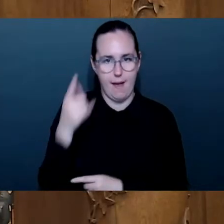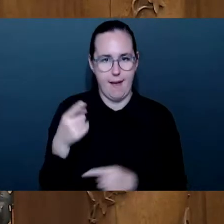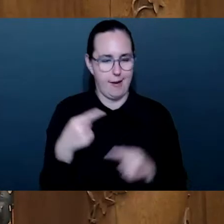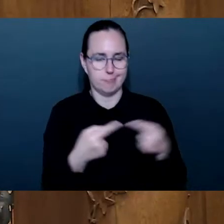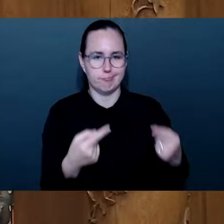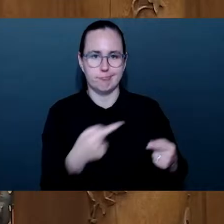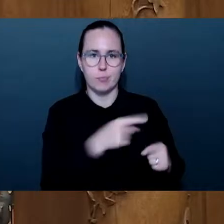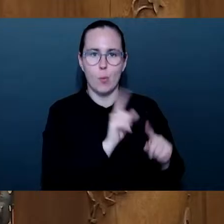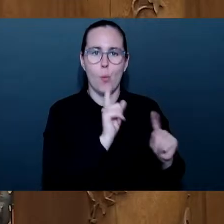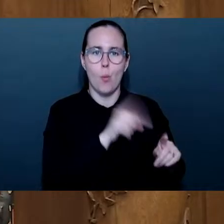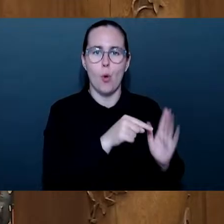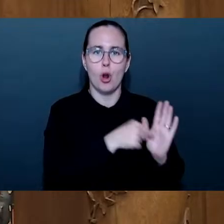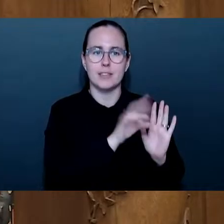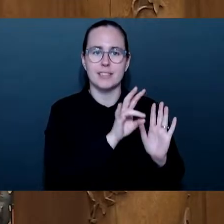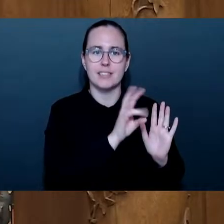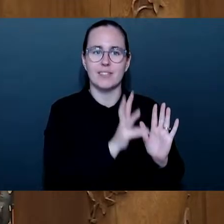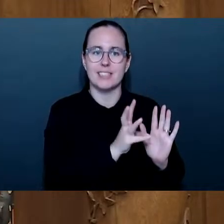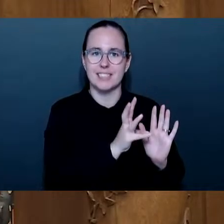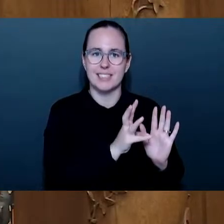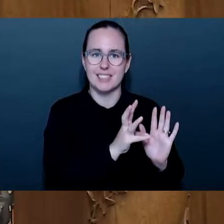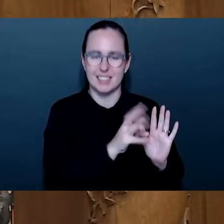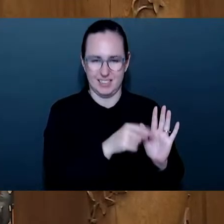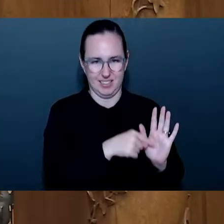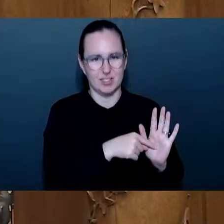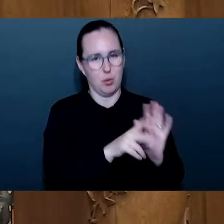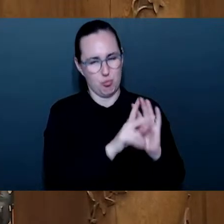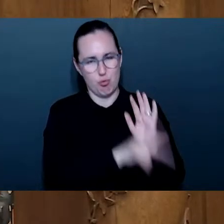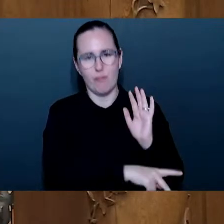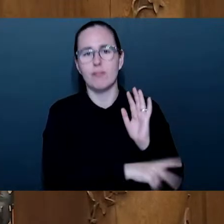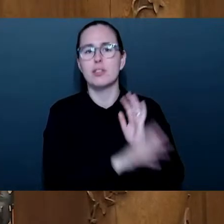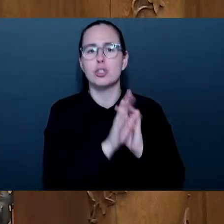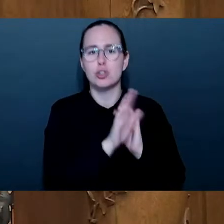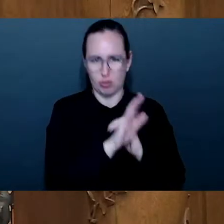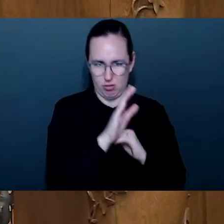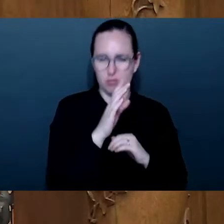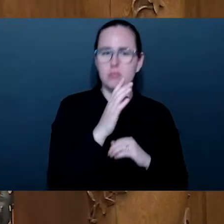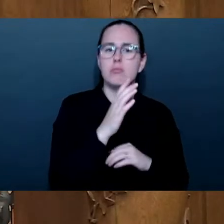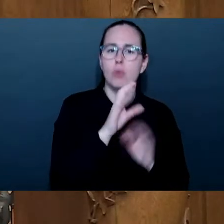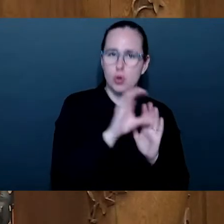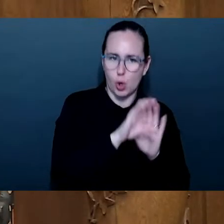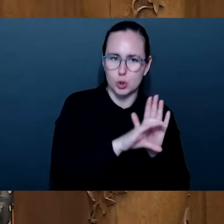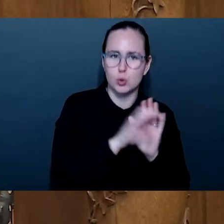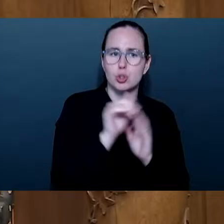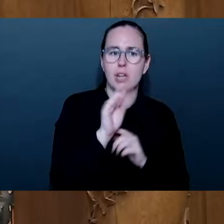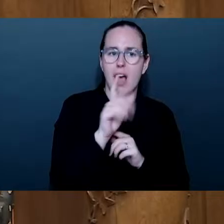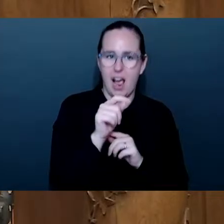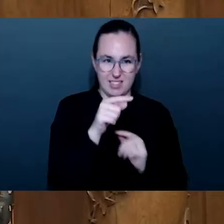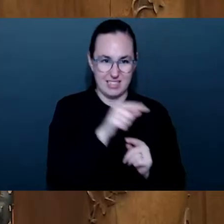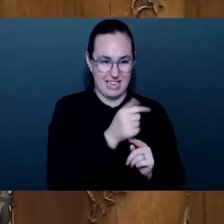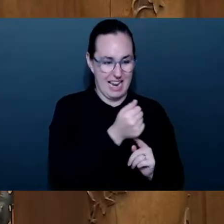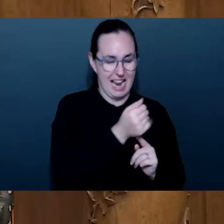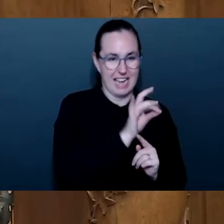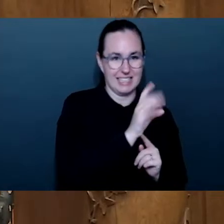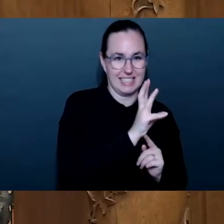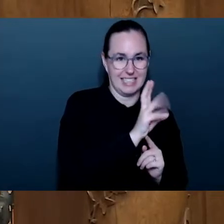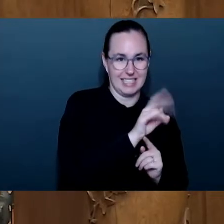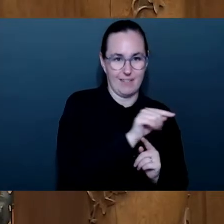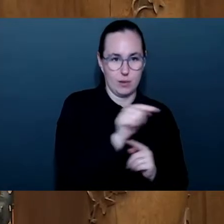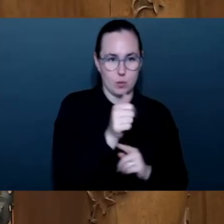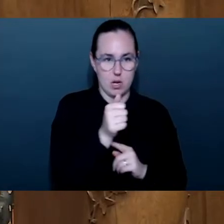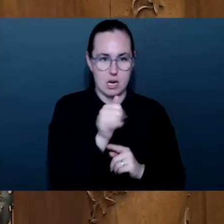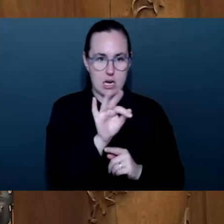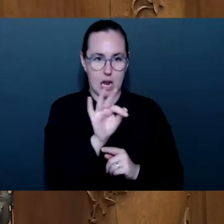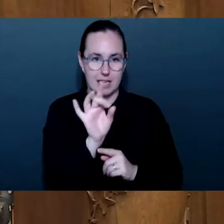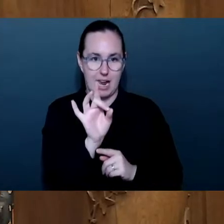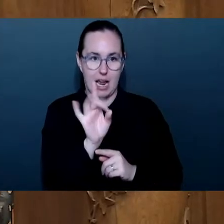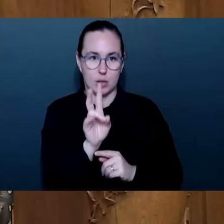Acts 1867 to 1982, being Canada's Constitution. Private members are bound by